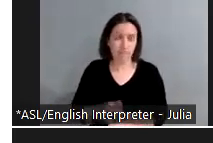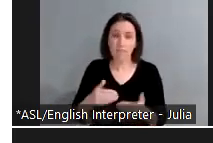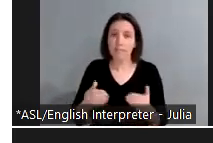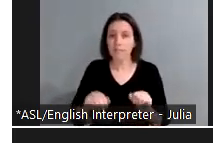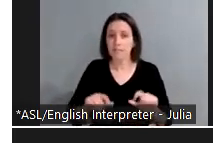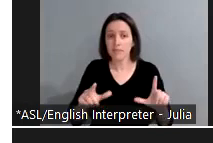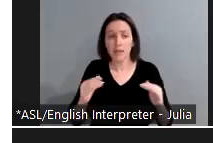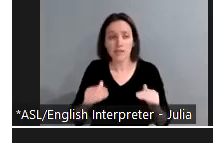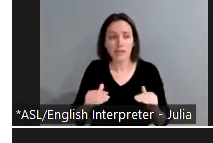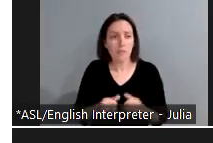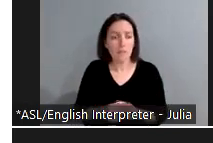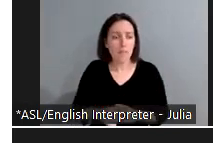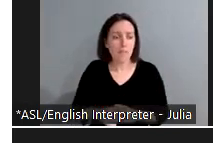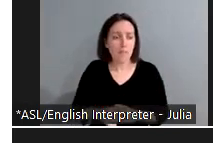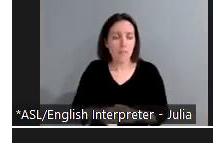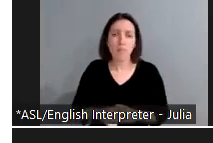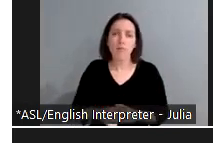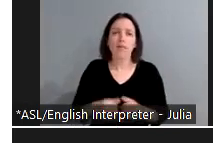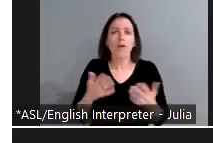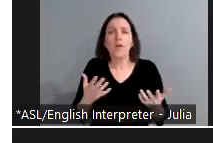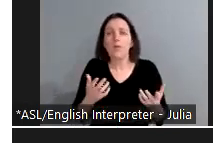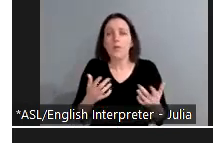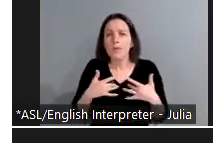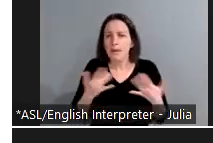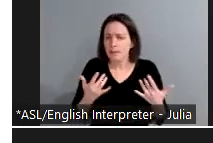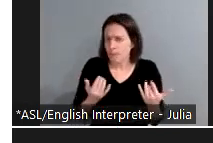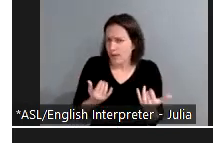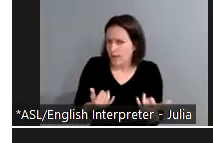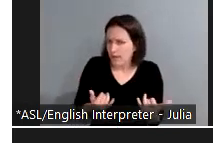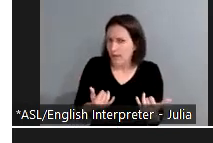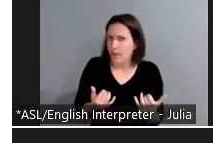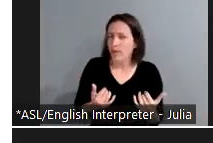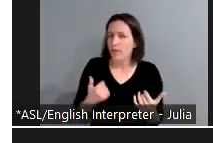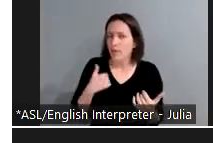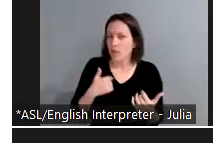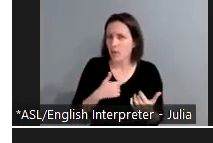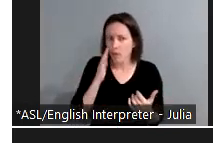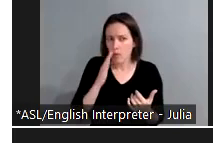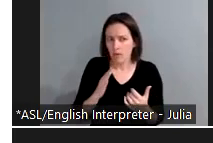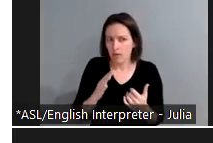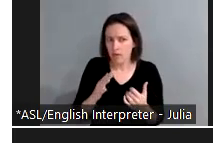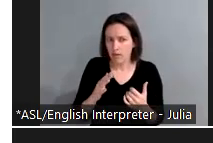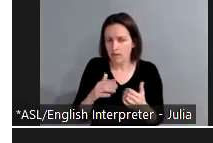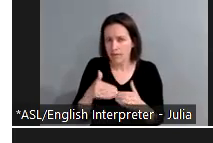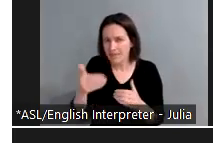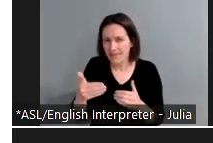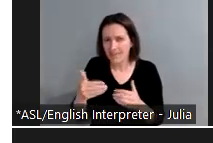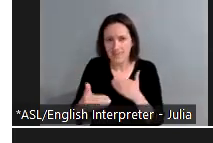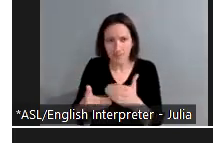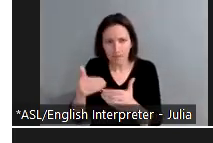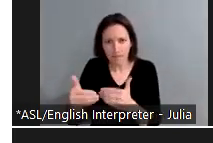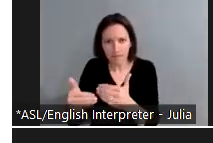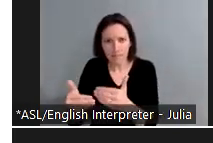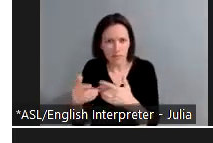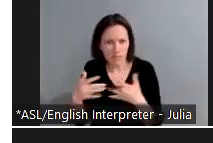So just to highlight kind of where we are and things that we will be working on as next steps. So our